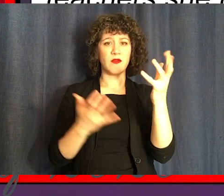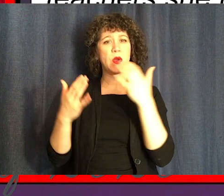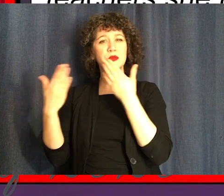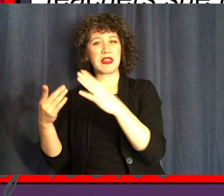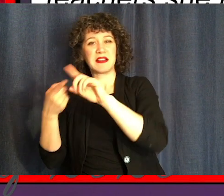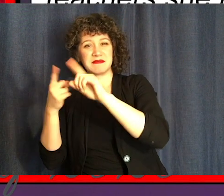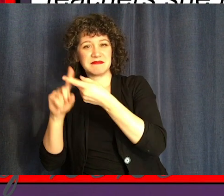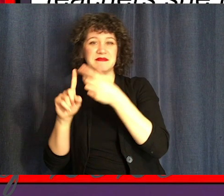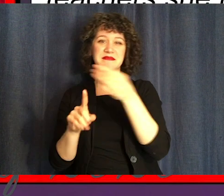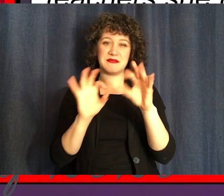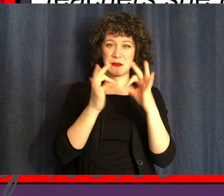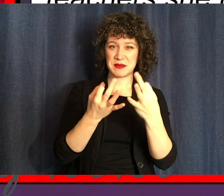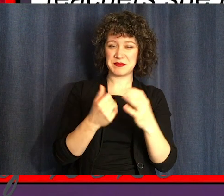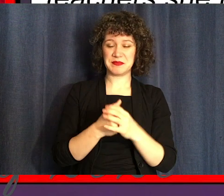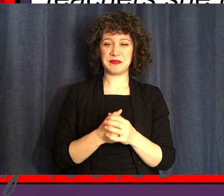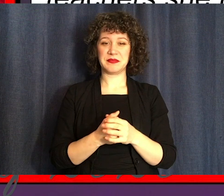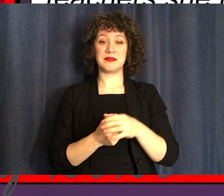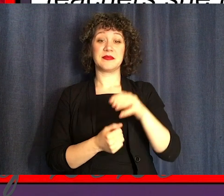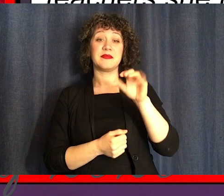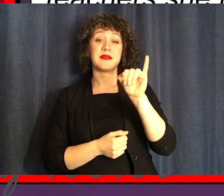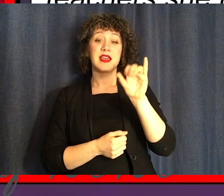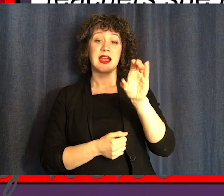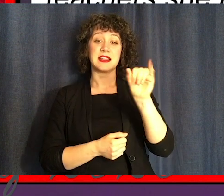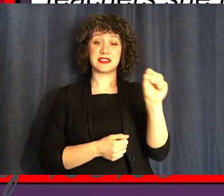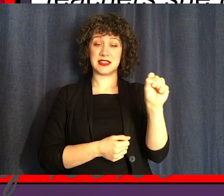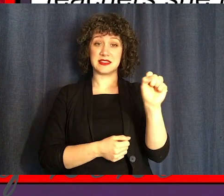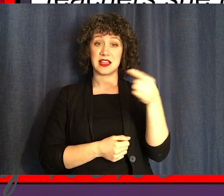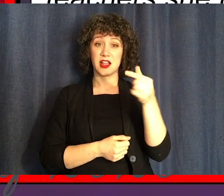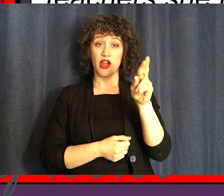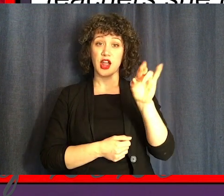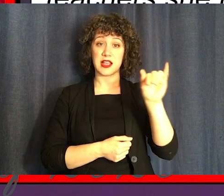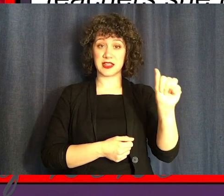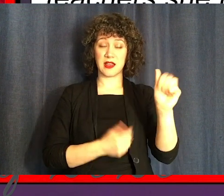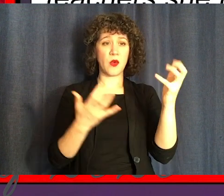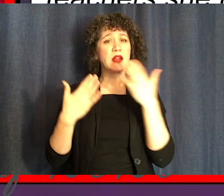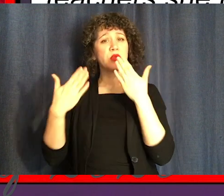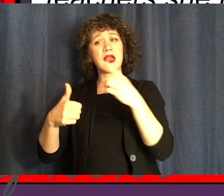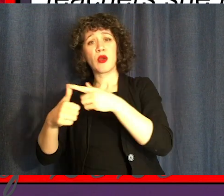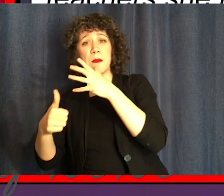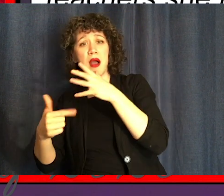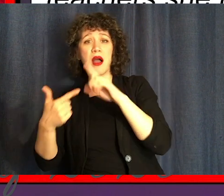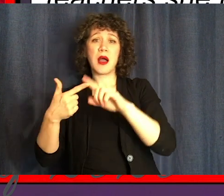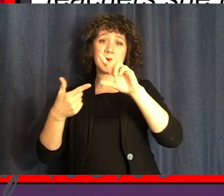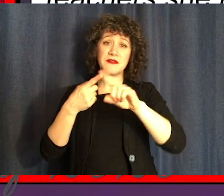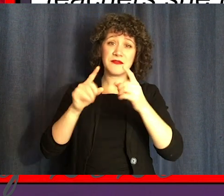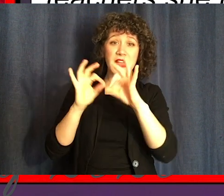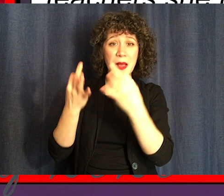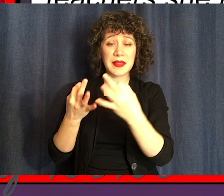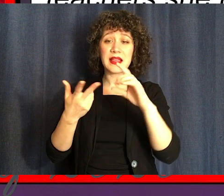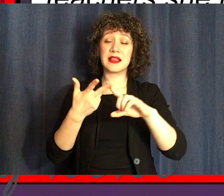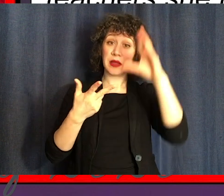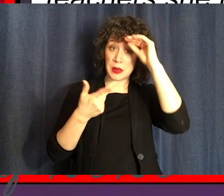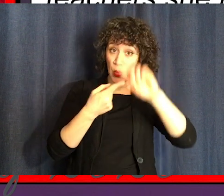Isis Garcia. Isis would like to thank her mom, family, boyfriend, and his family. Isis